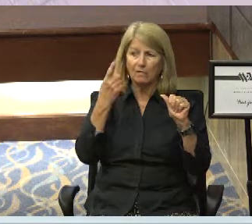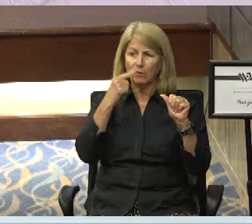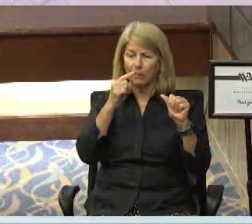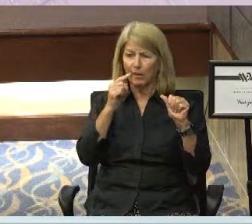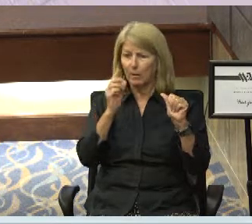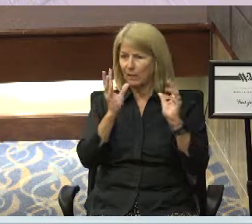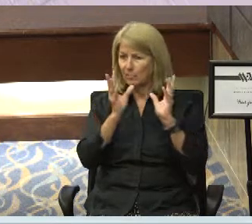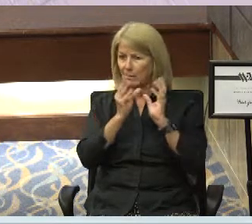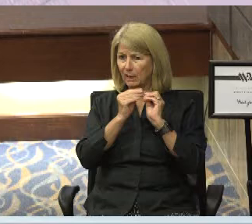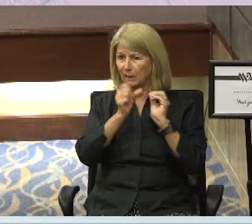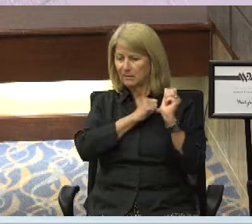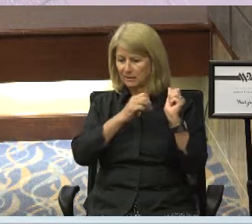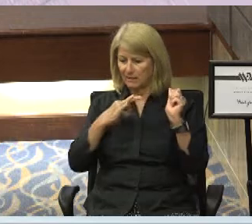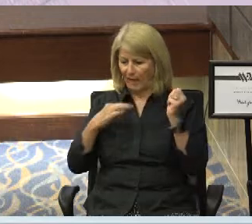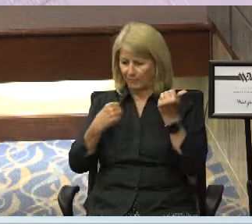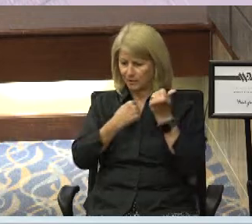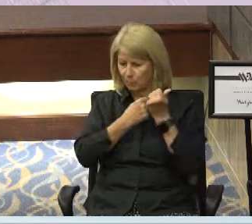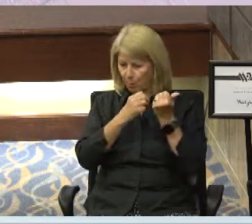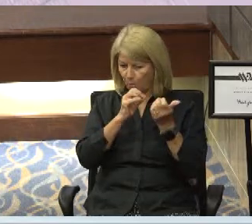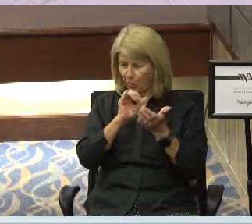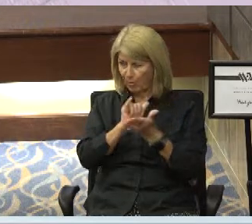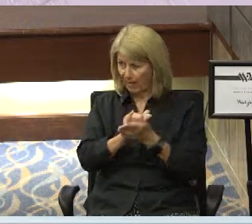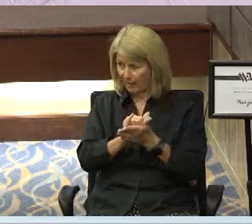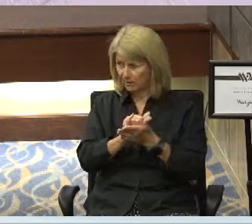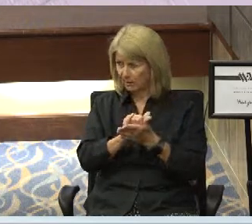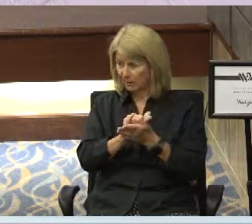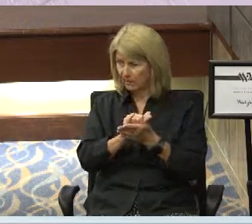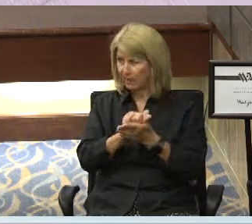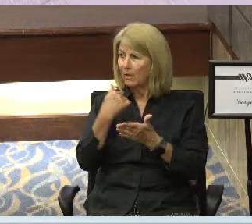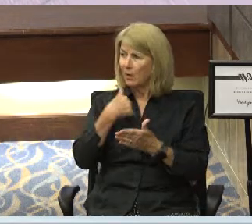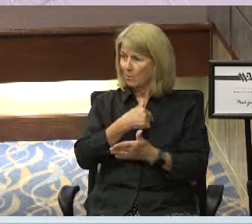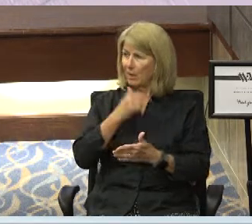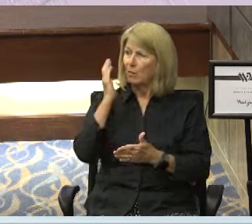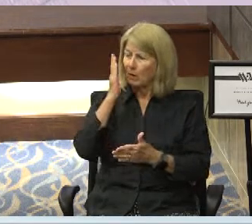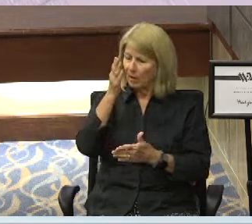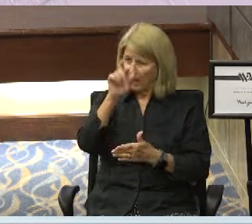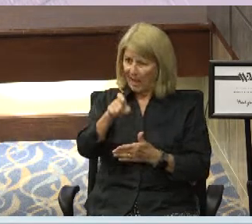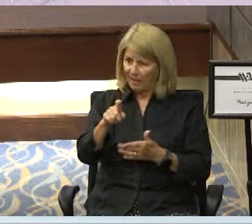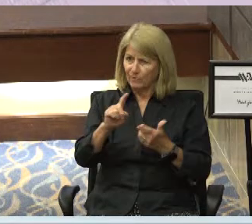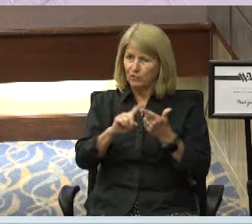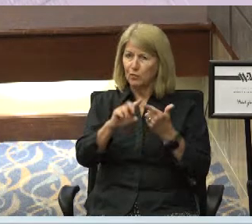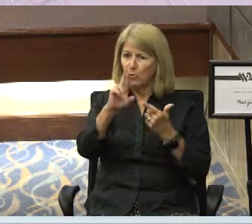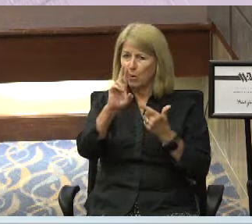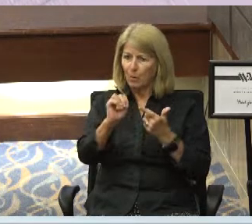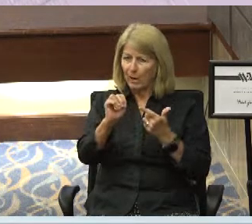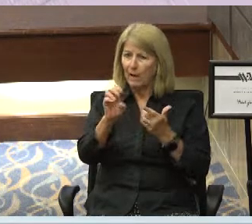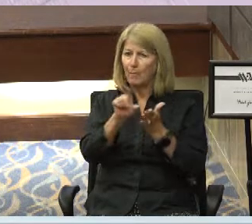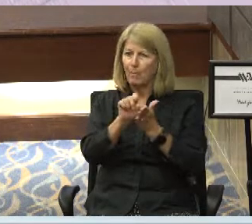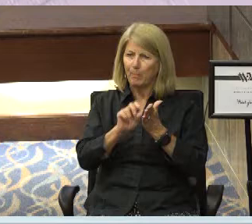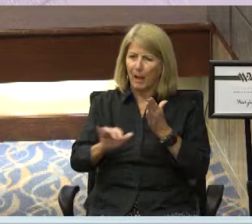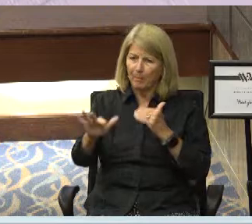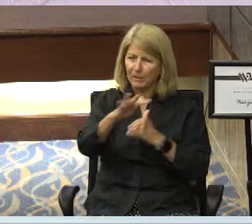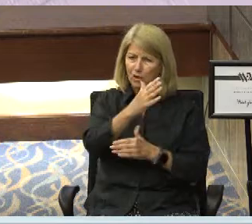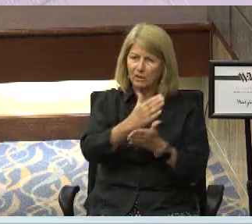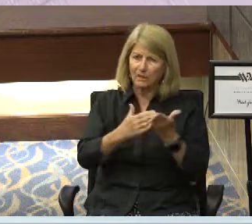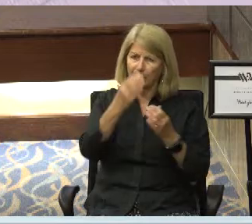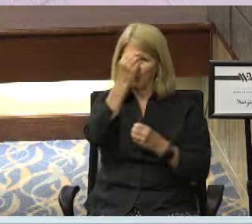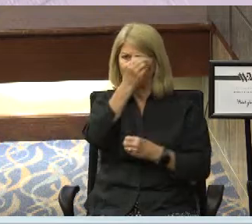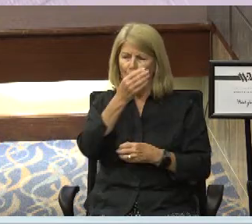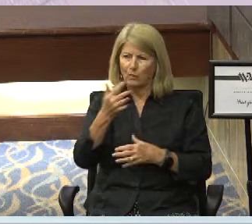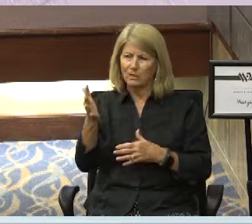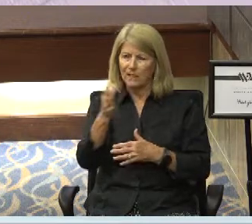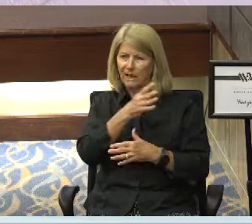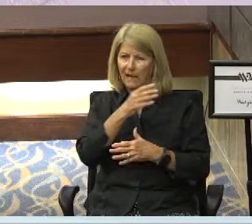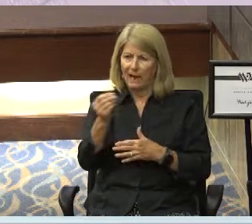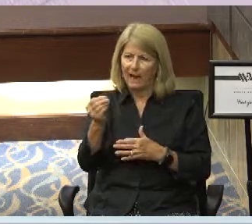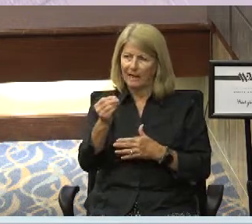staff is supportive of that continuance. We will have to republish some of the noticing in the